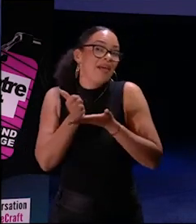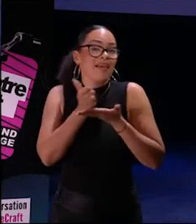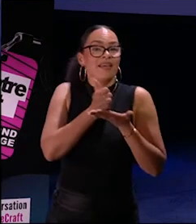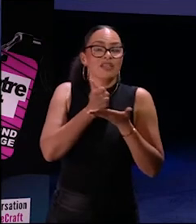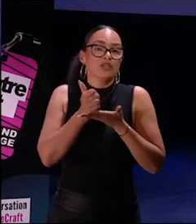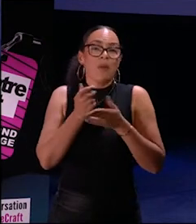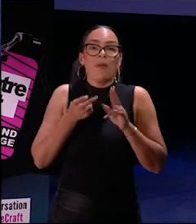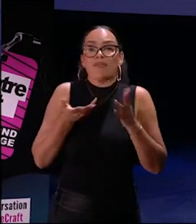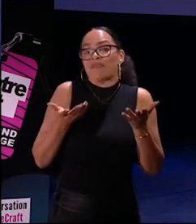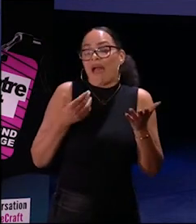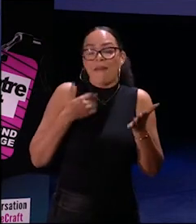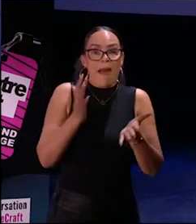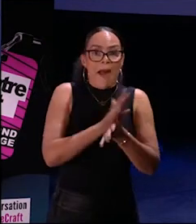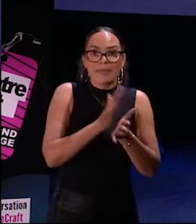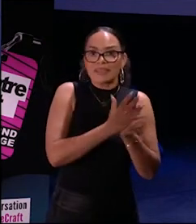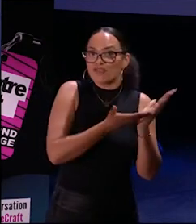very happy to introduce you to them.